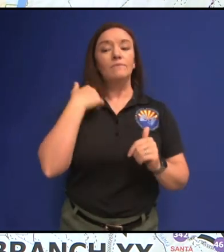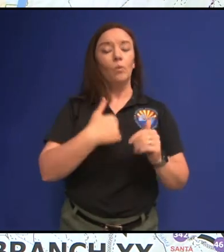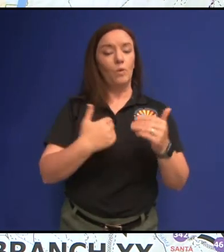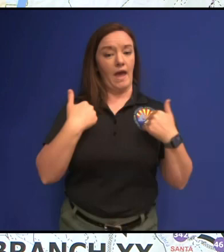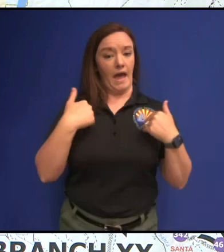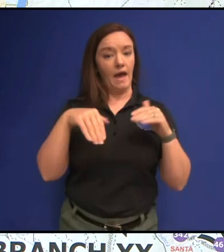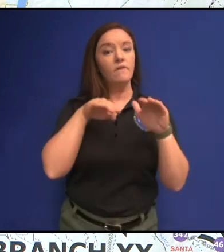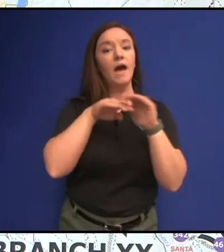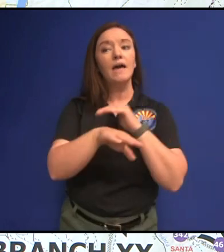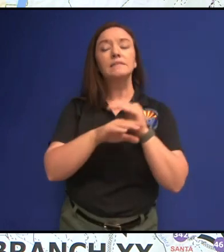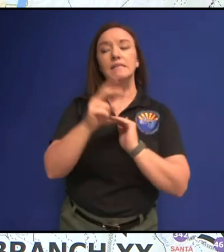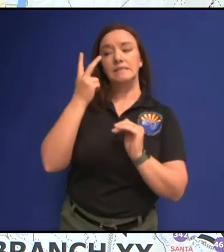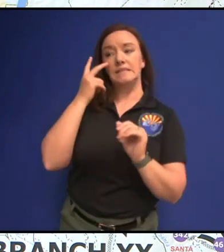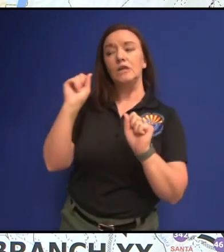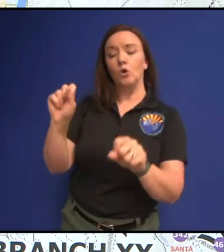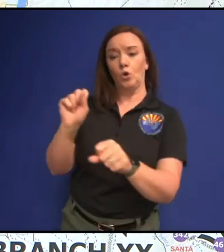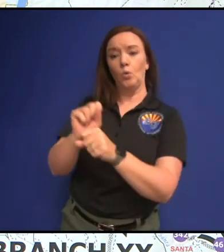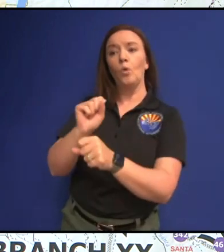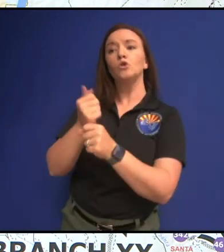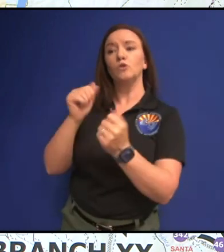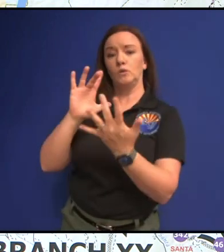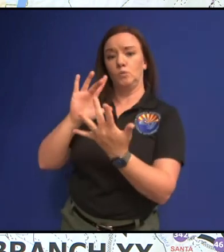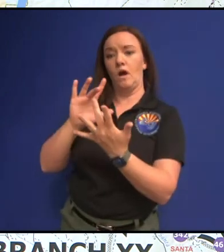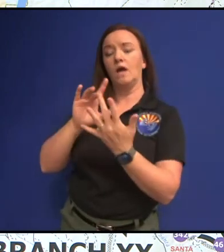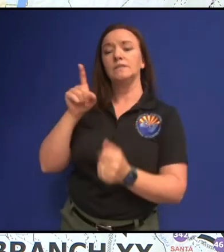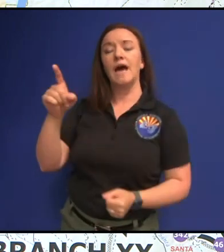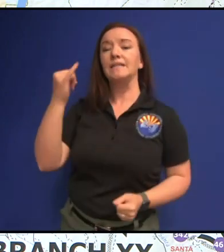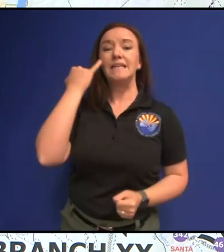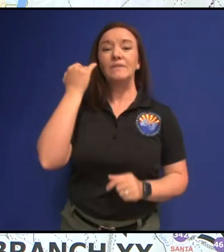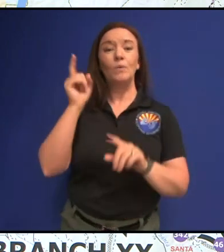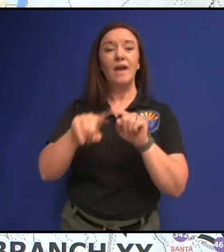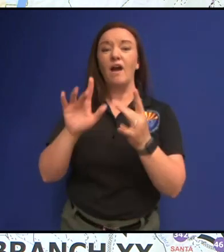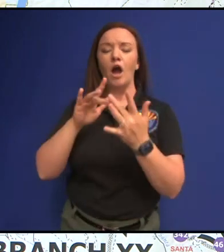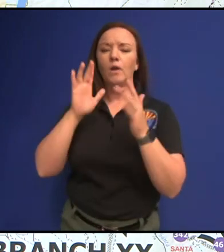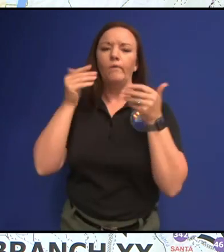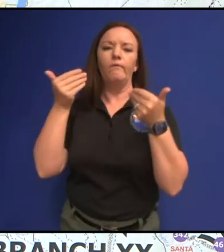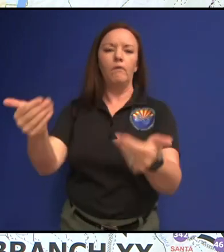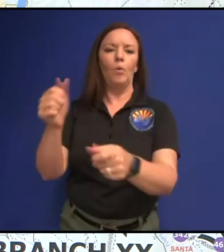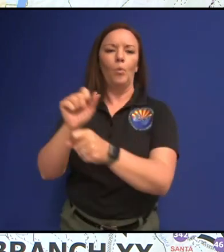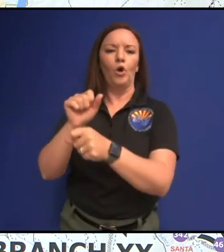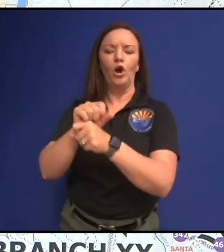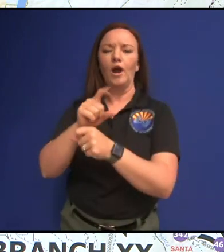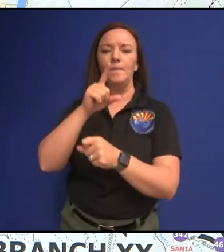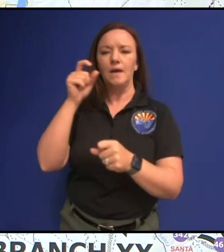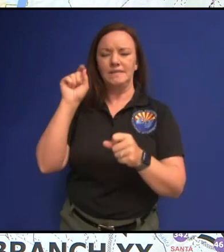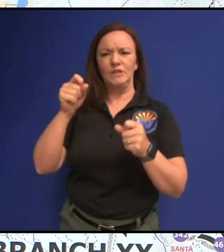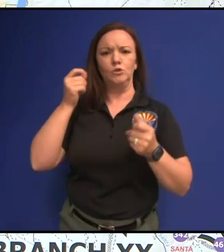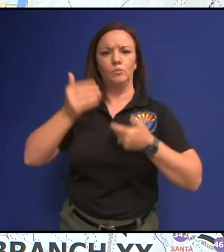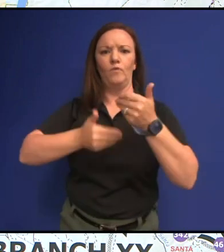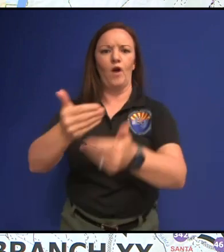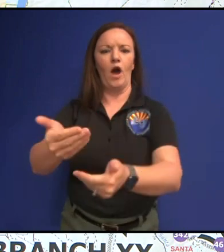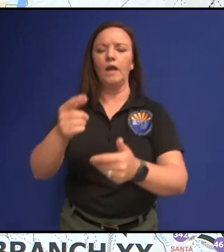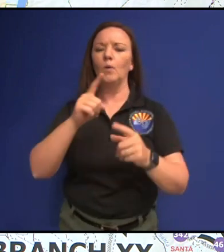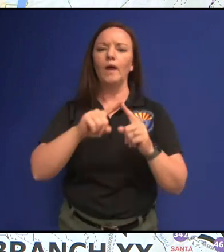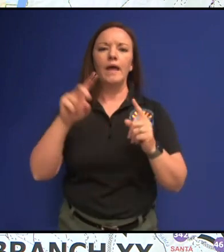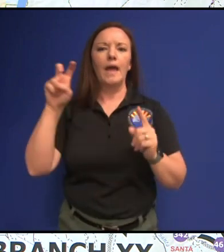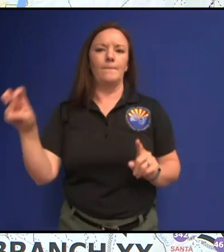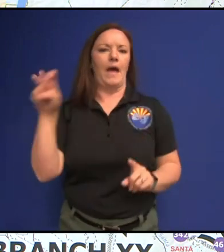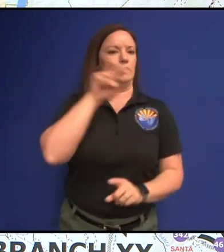contact somebody. If we can't, we're going to get the work done so we keep moving on, because we can't bounce back and forth, or we won't get everything we need to get done before it